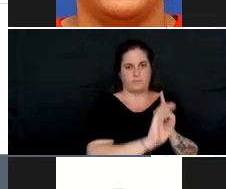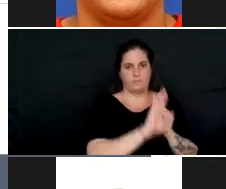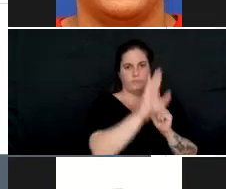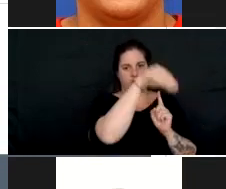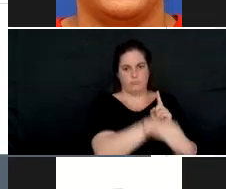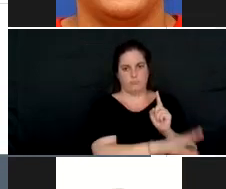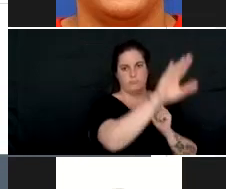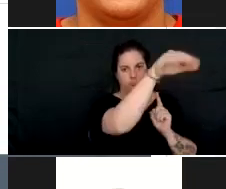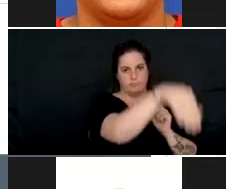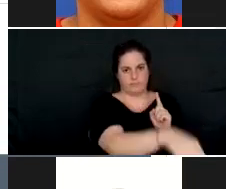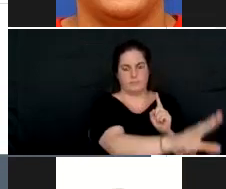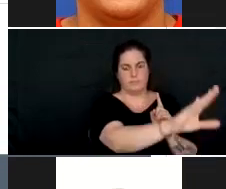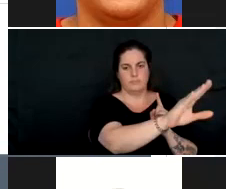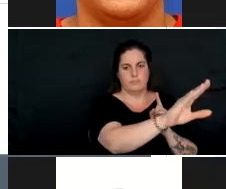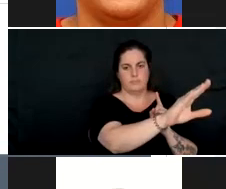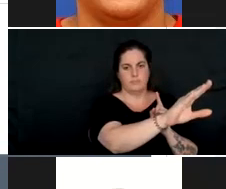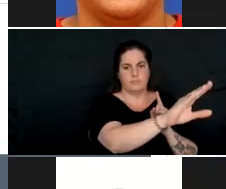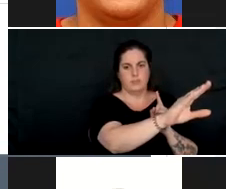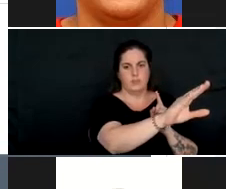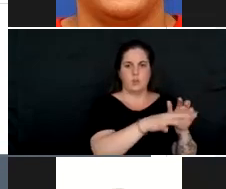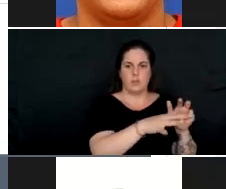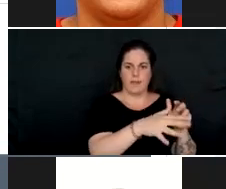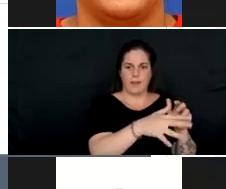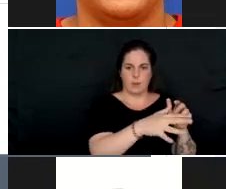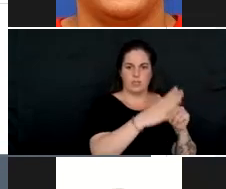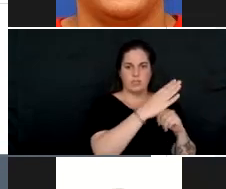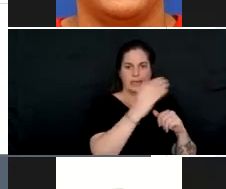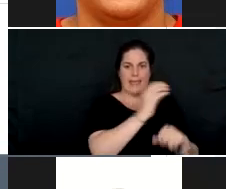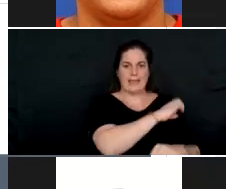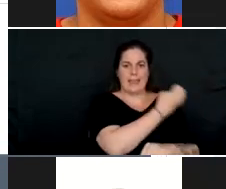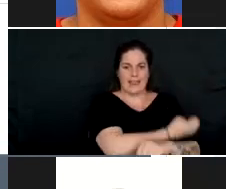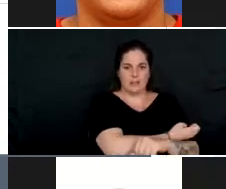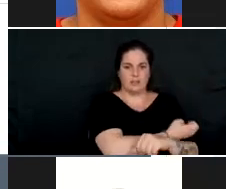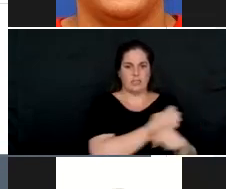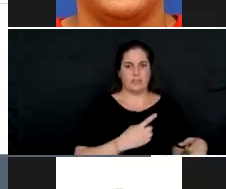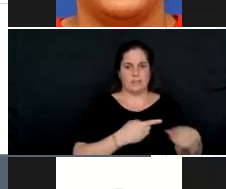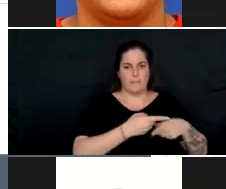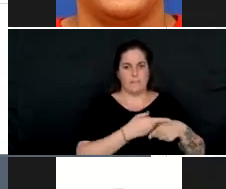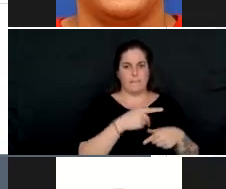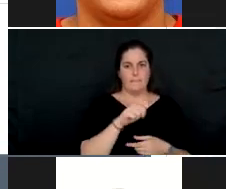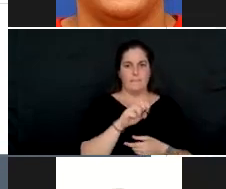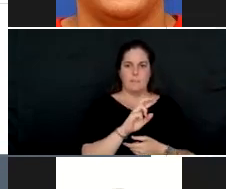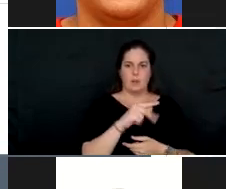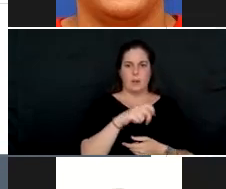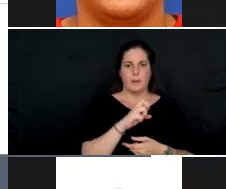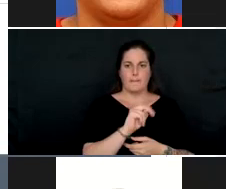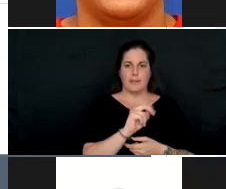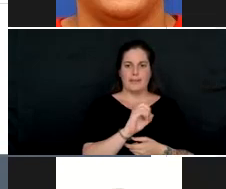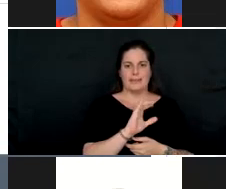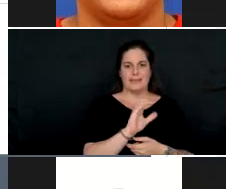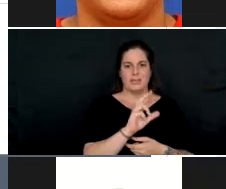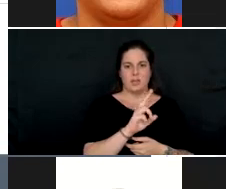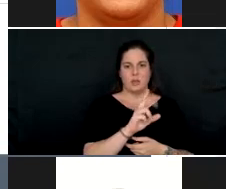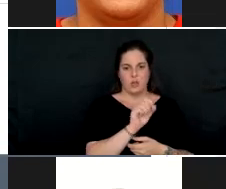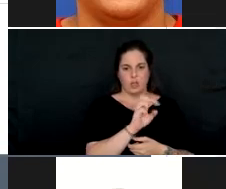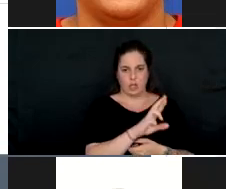the medium vibration and the energy are perpendicular to one another. The longitudinal wave is represented